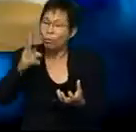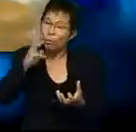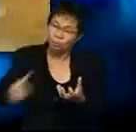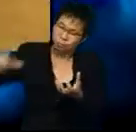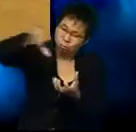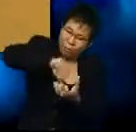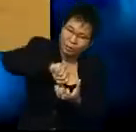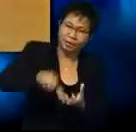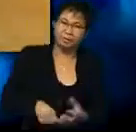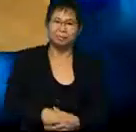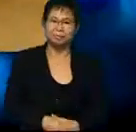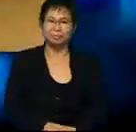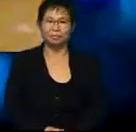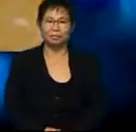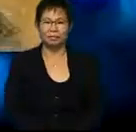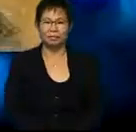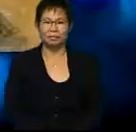it.